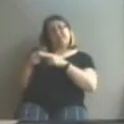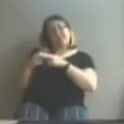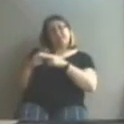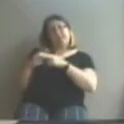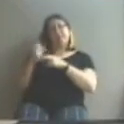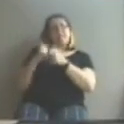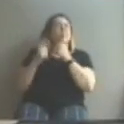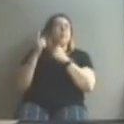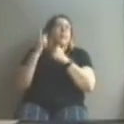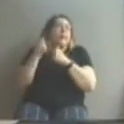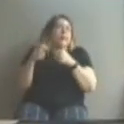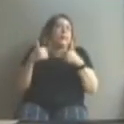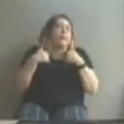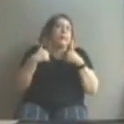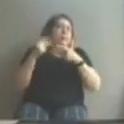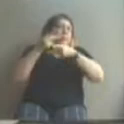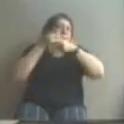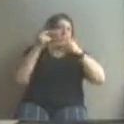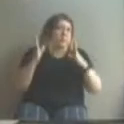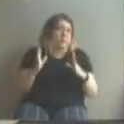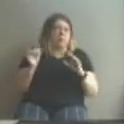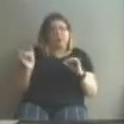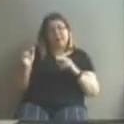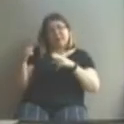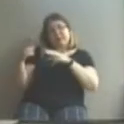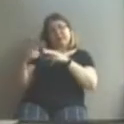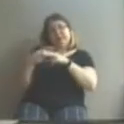everyone has to have a supervisor. You can